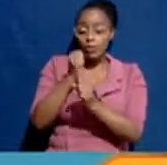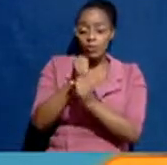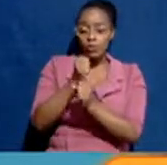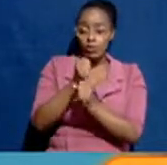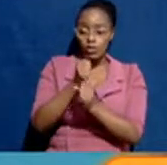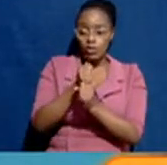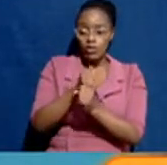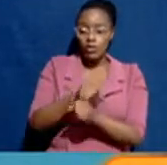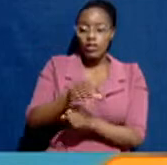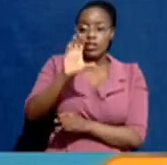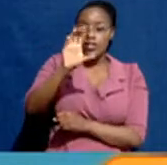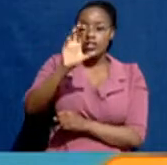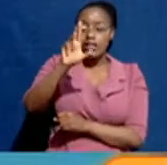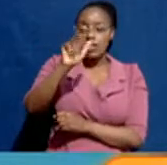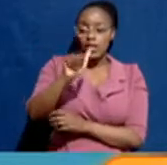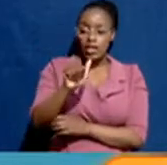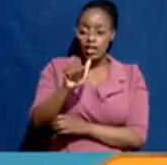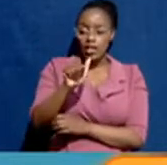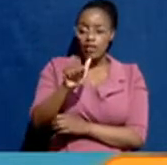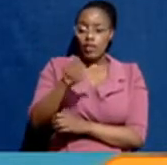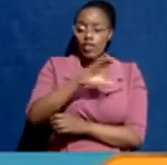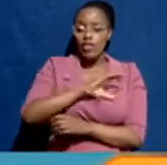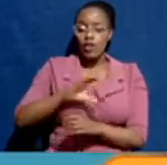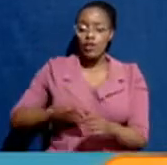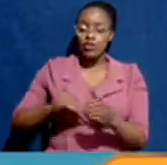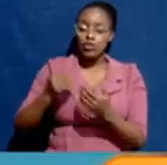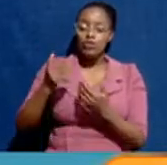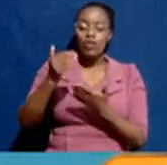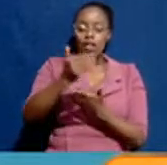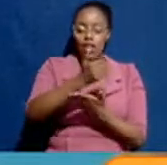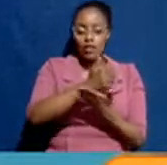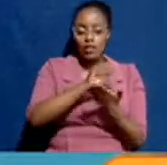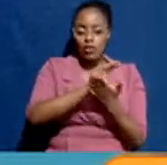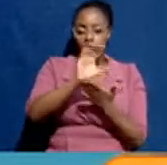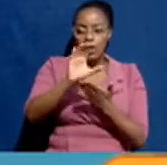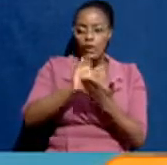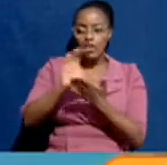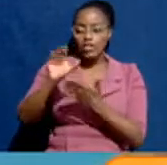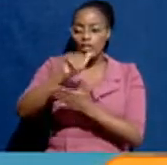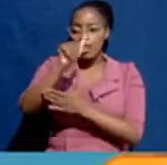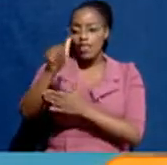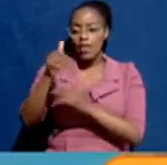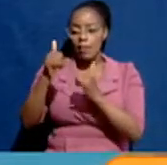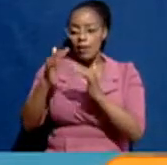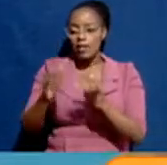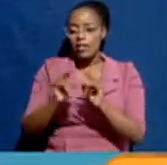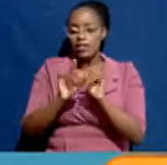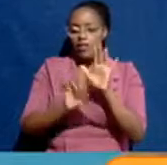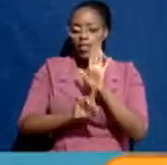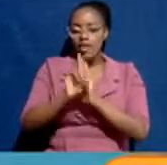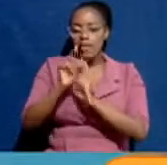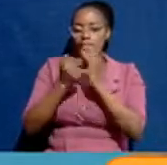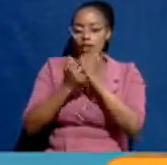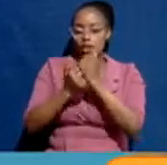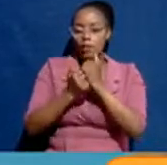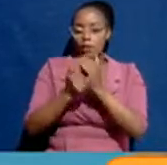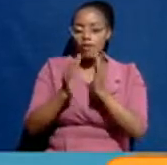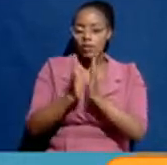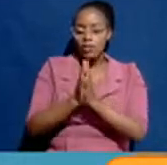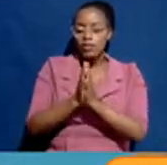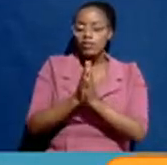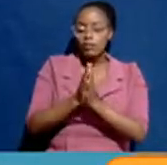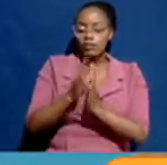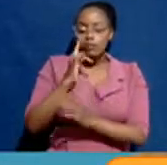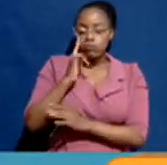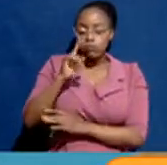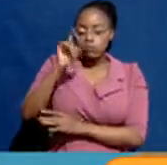The CRA, the Commission of Revenue Allocation. And of course, other players like development partners and of course the media. Yeah. So you